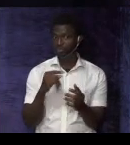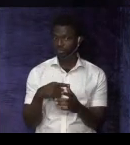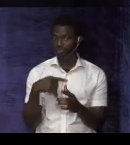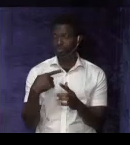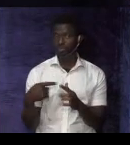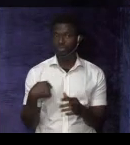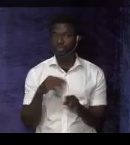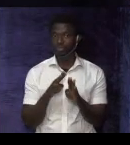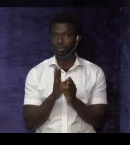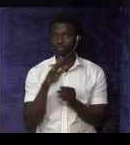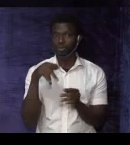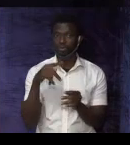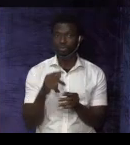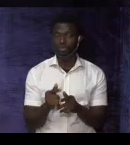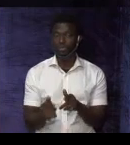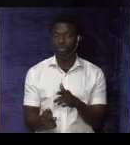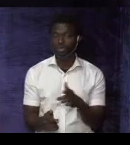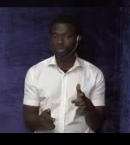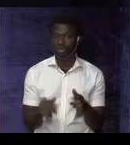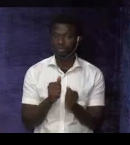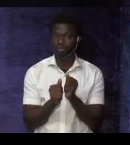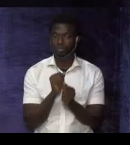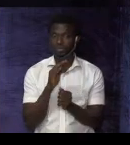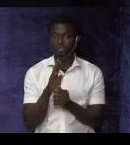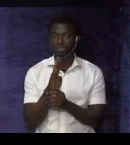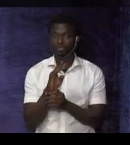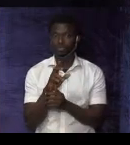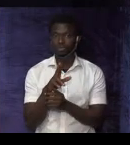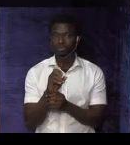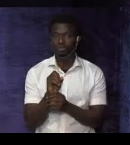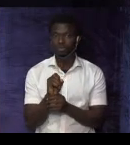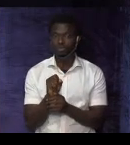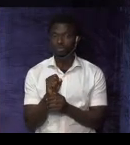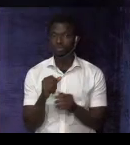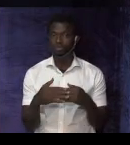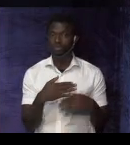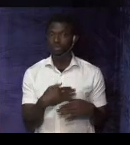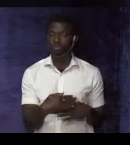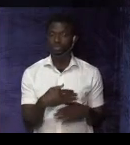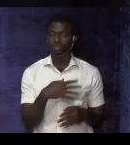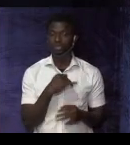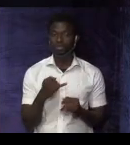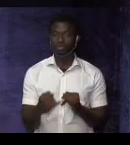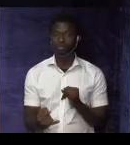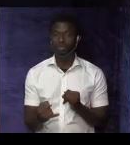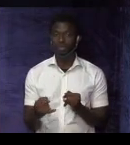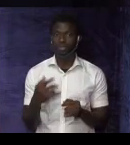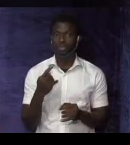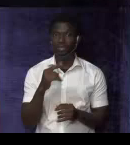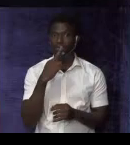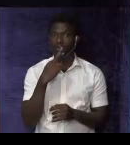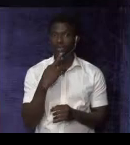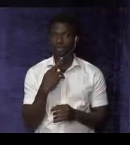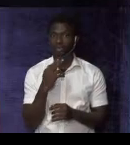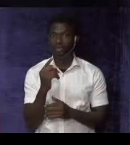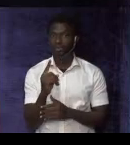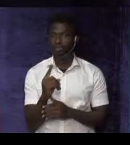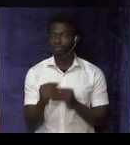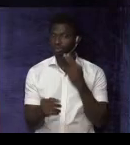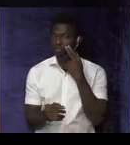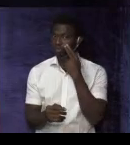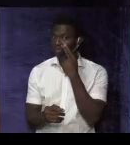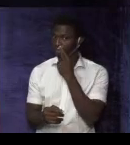then probably we open up the left face, which is the blue side. Let that one come. Finally, the red